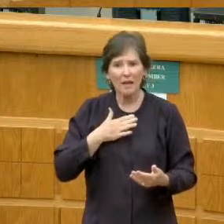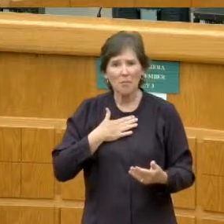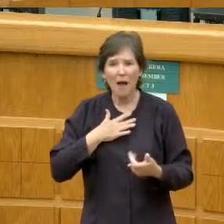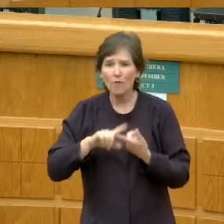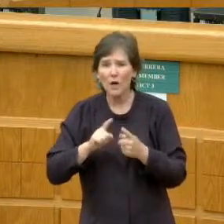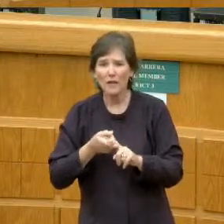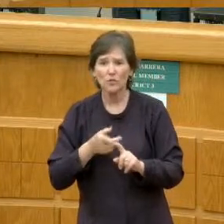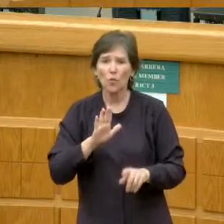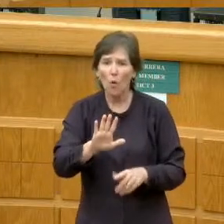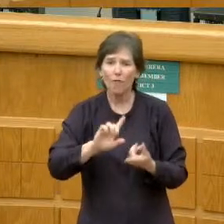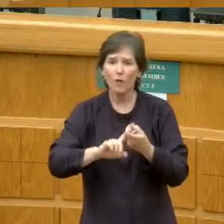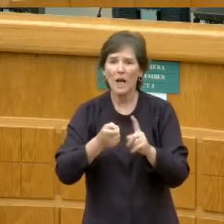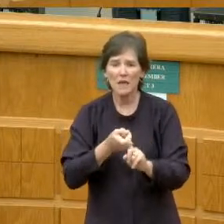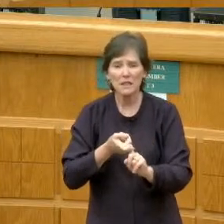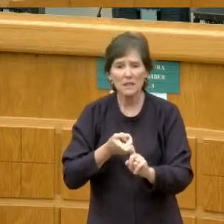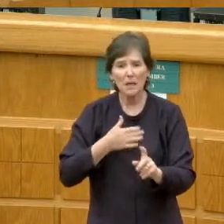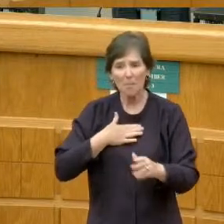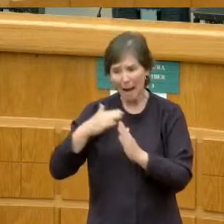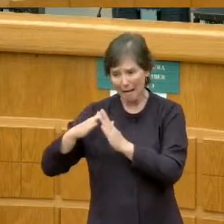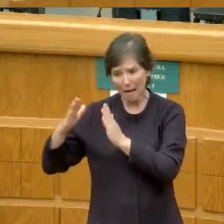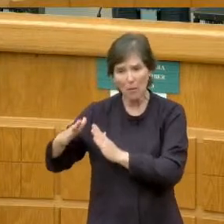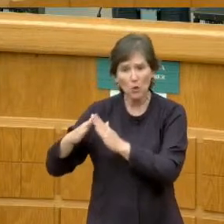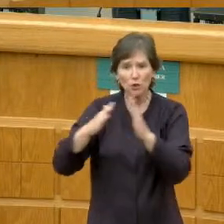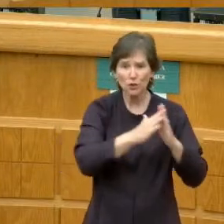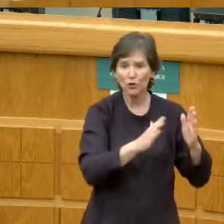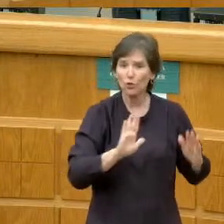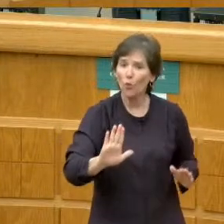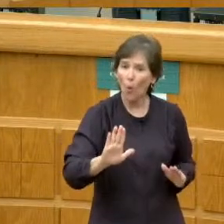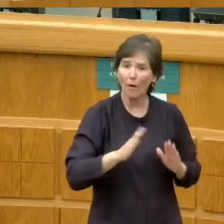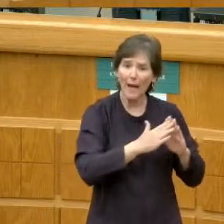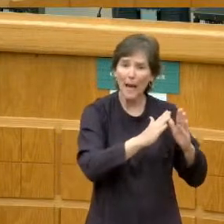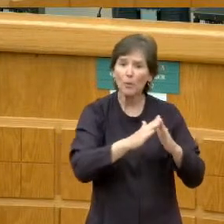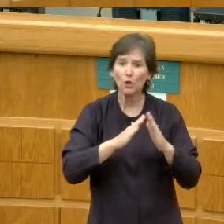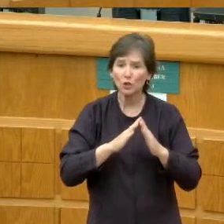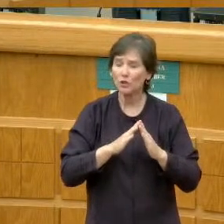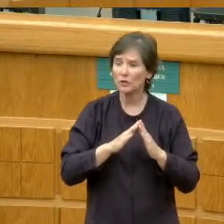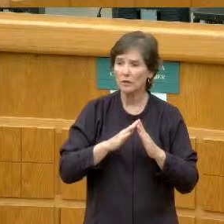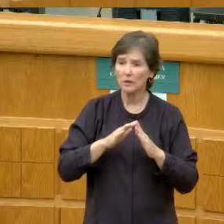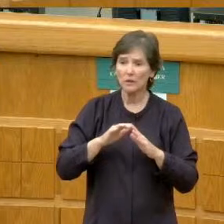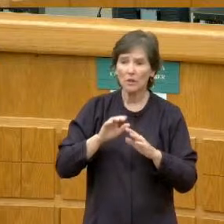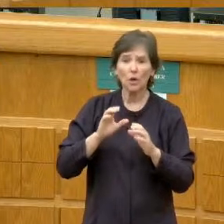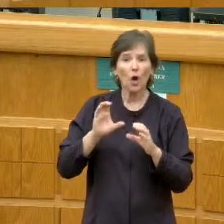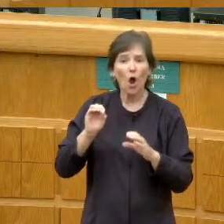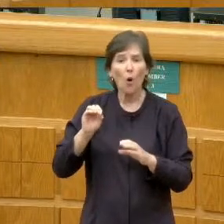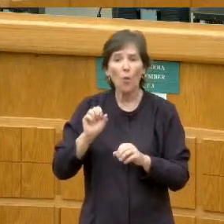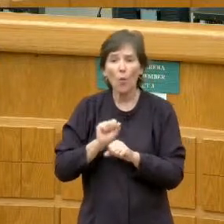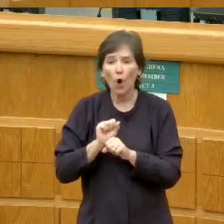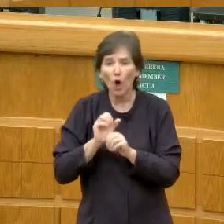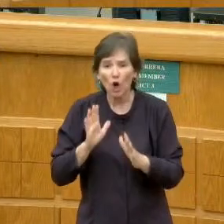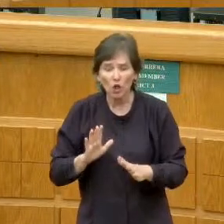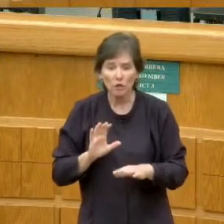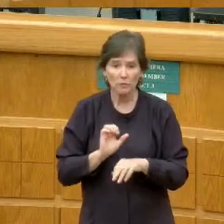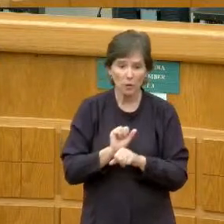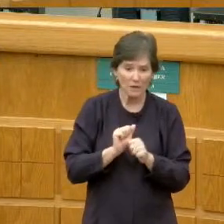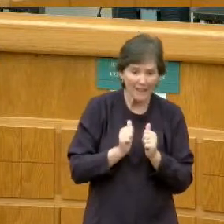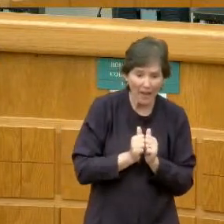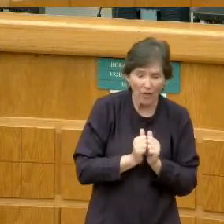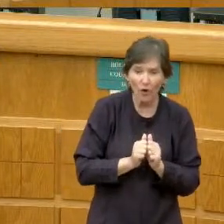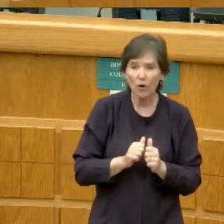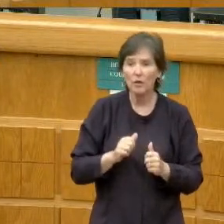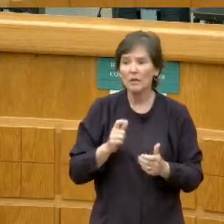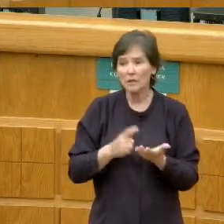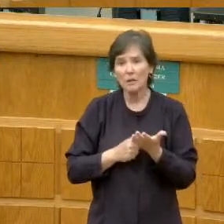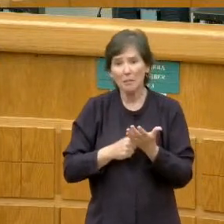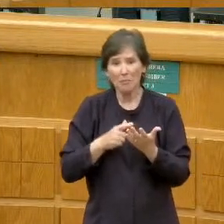your friends. They're my neighbors. They're your neighbors. They're our colleagues, our relatives, and some of them are even our own loved